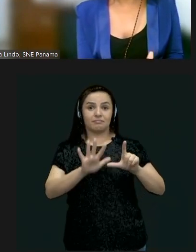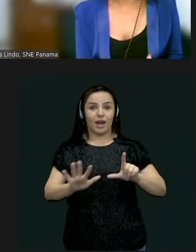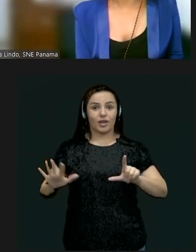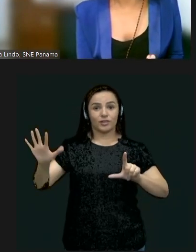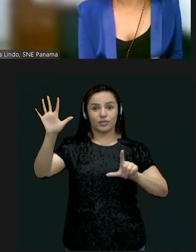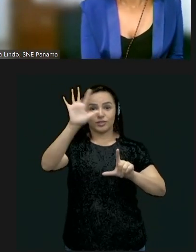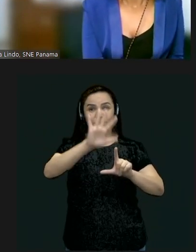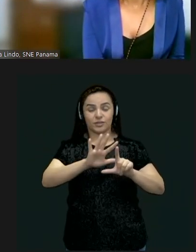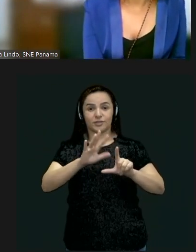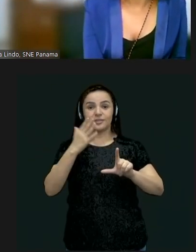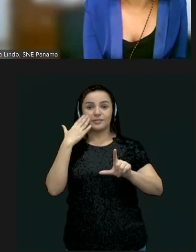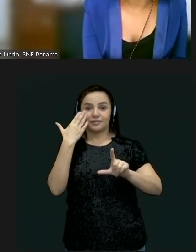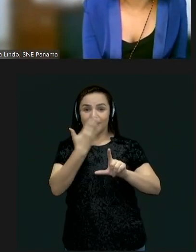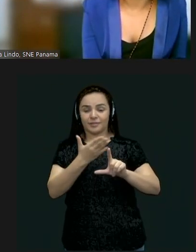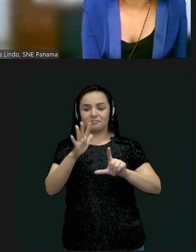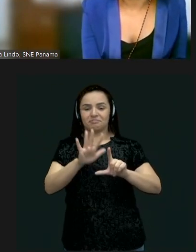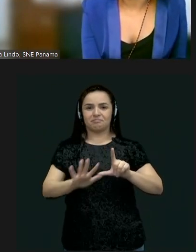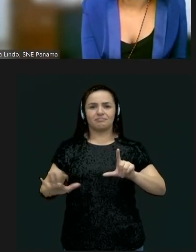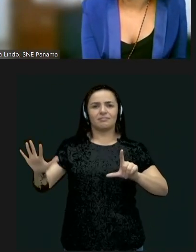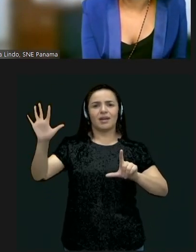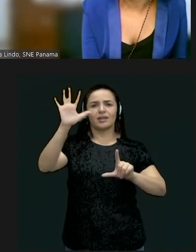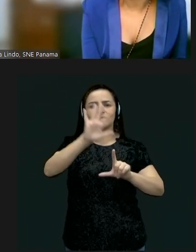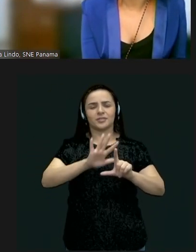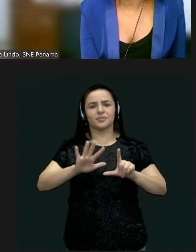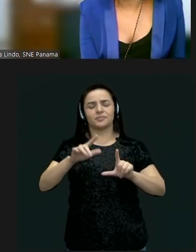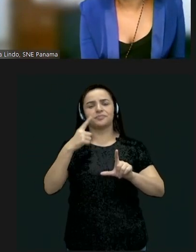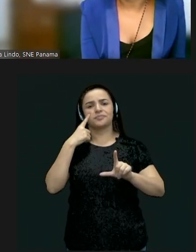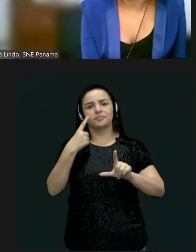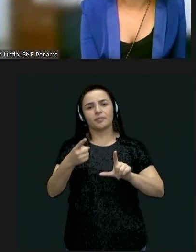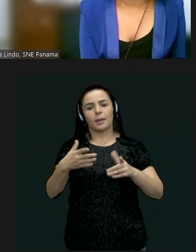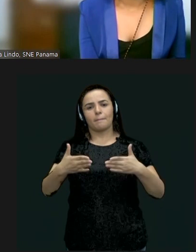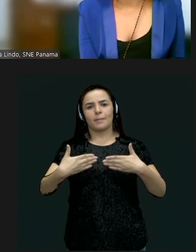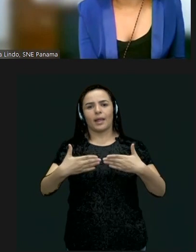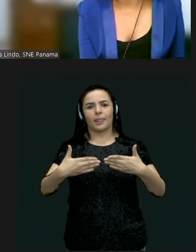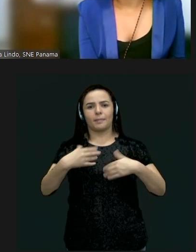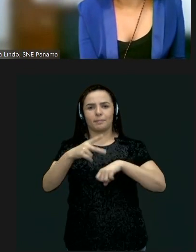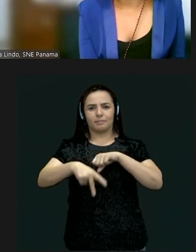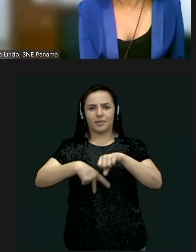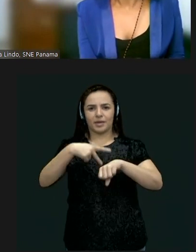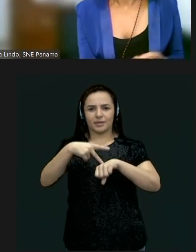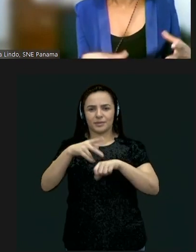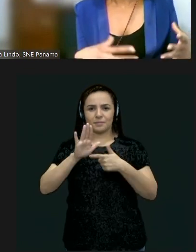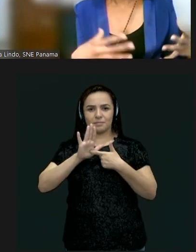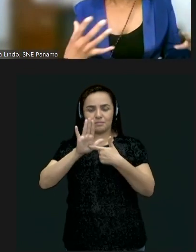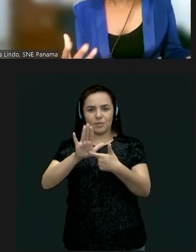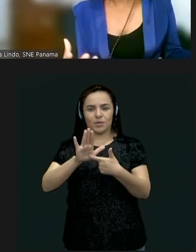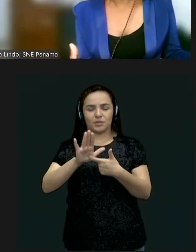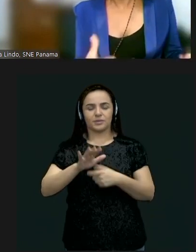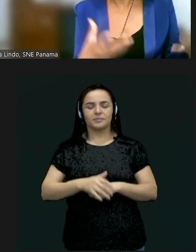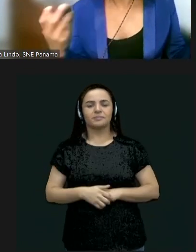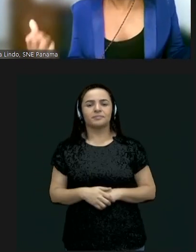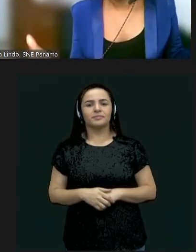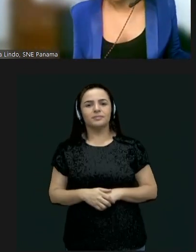we envision the Panama Hub to look like. Here you see that everything is going to be around